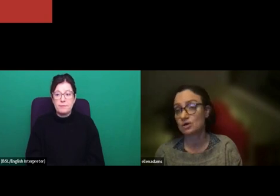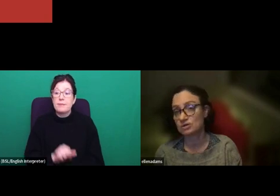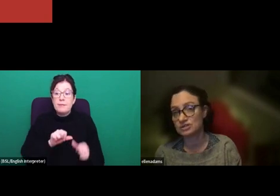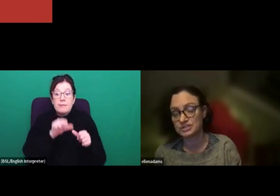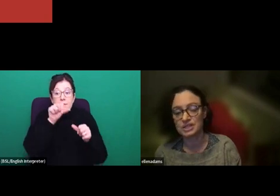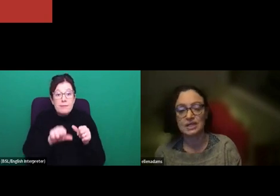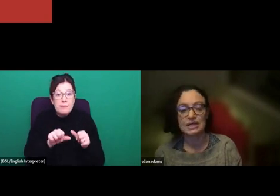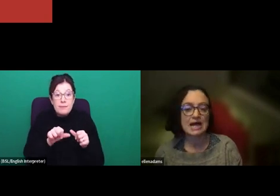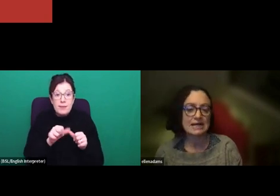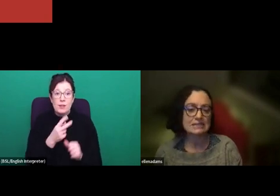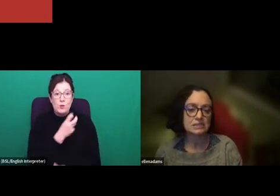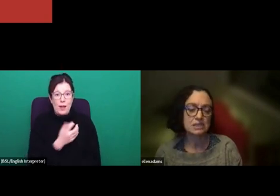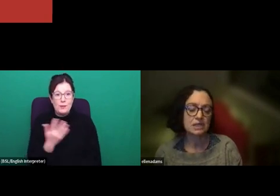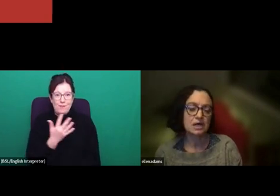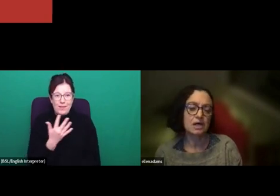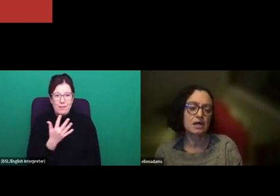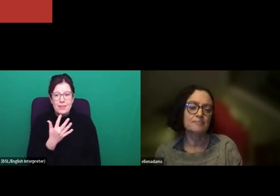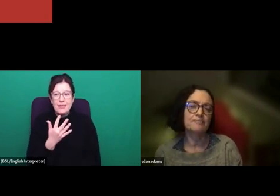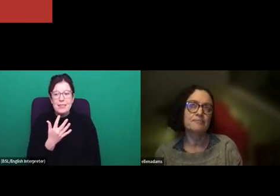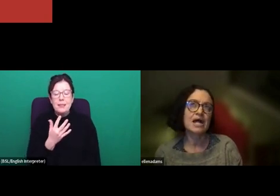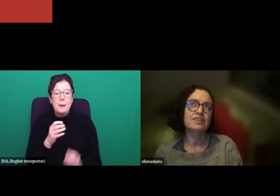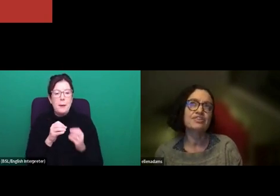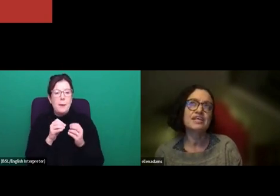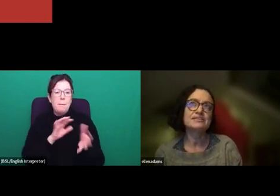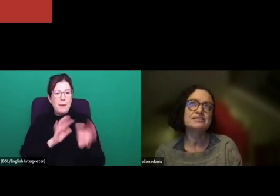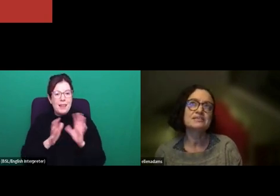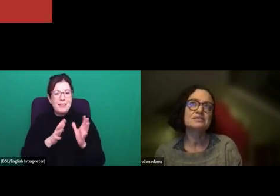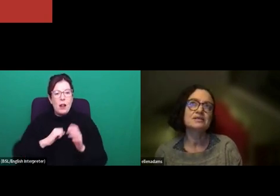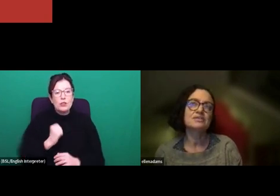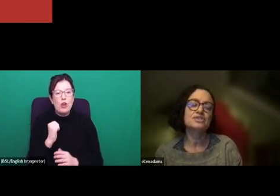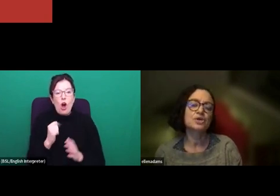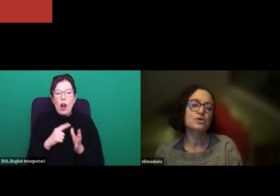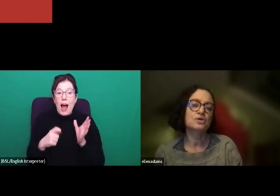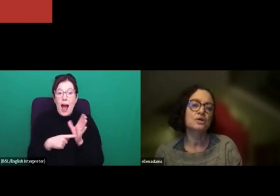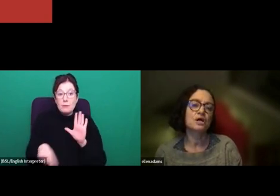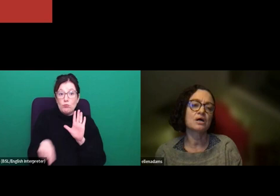BSL Scotland Act. And this